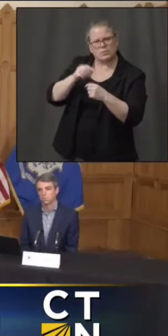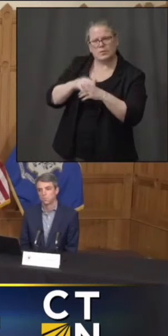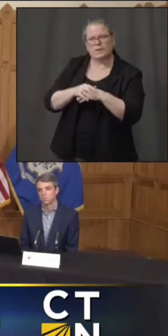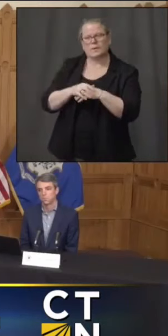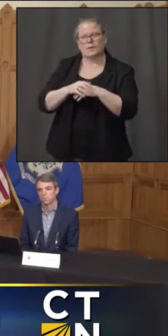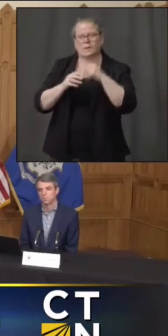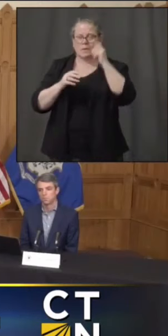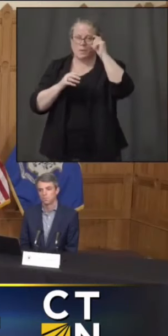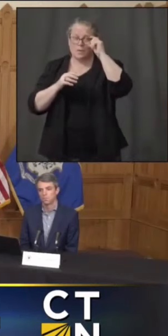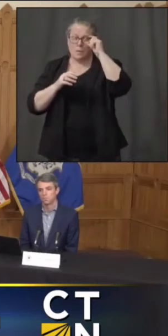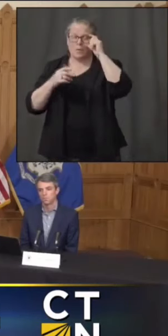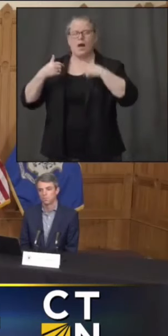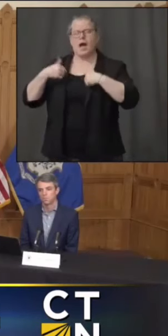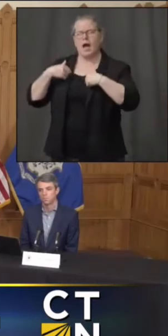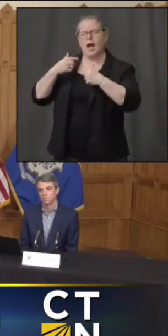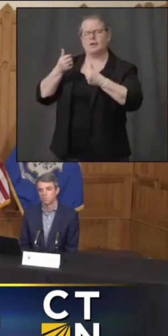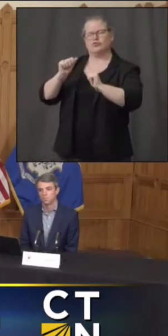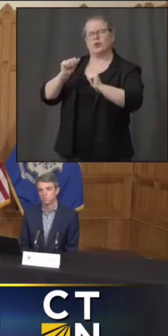one. This is Dr. Carter.